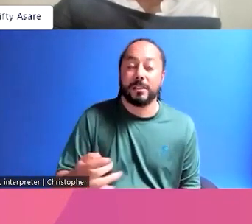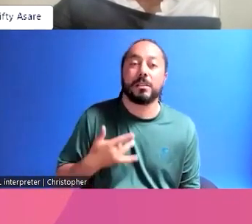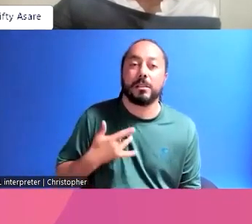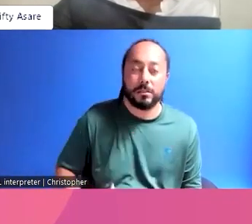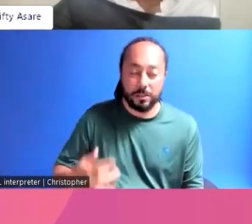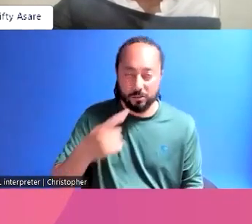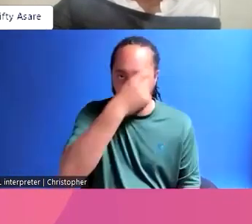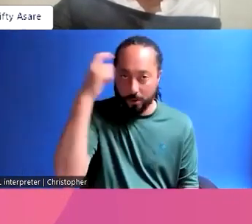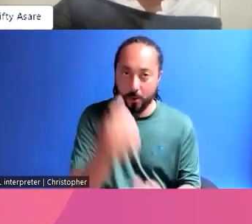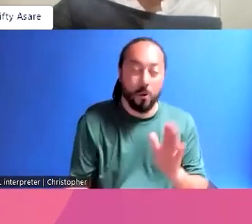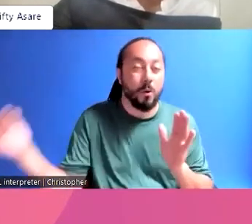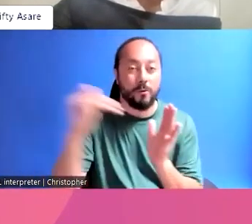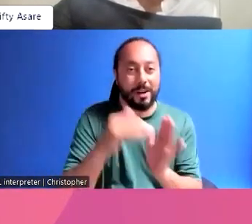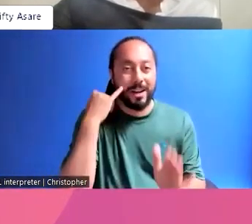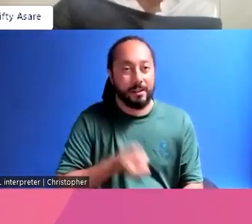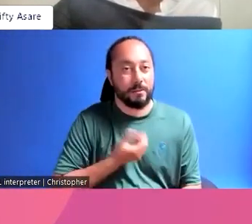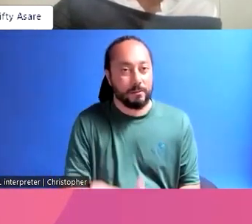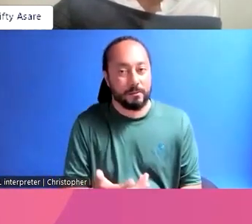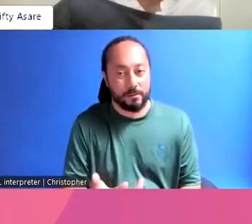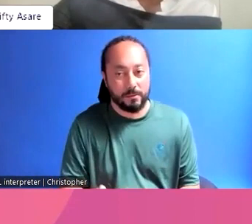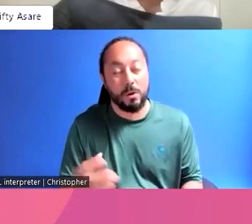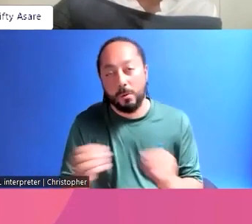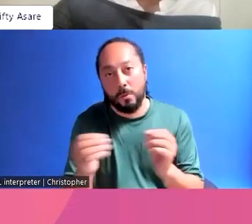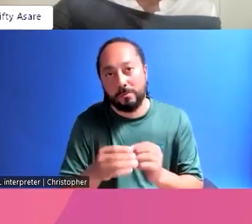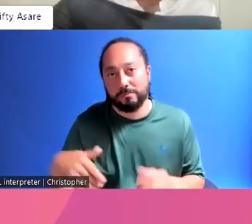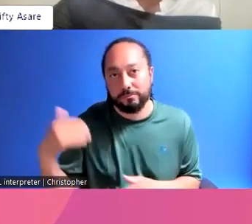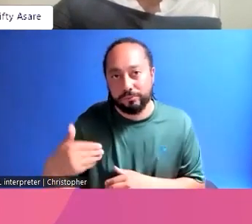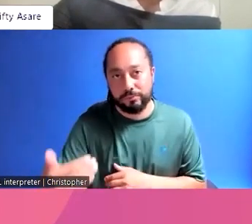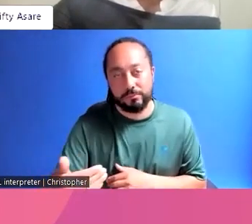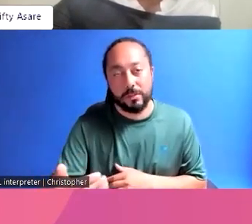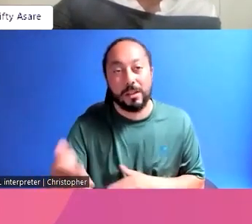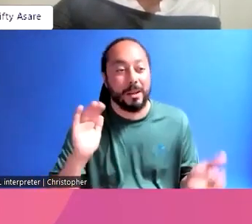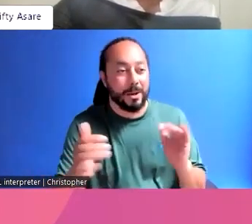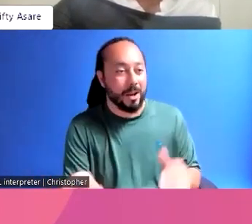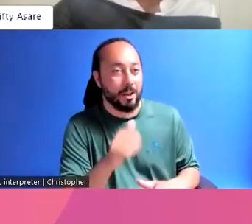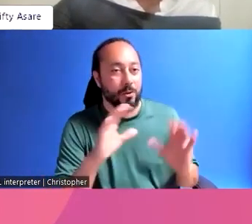experience re-traumatization much more frequently than other groups when it